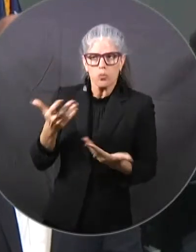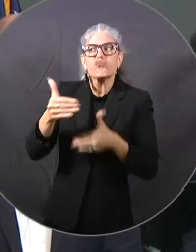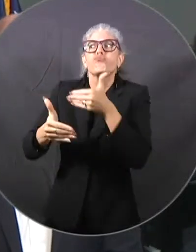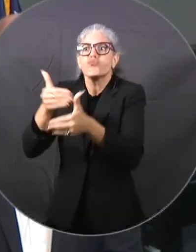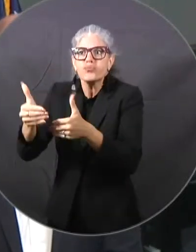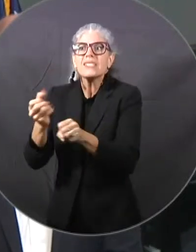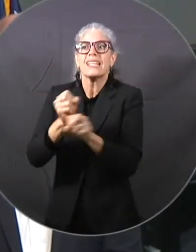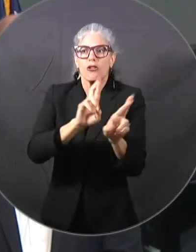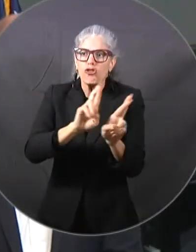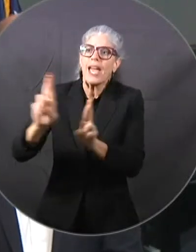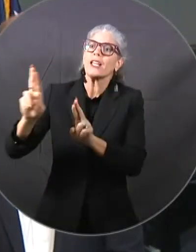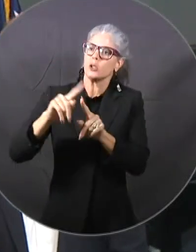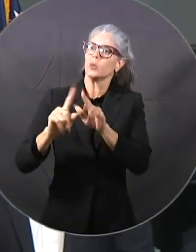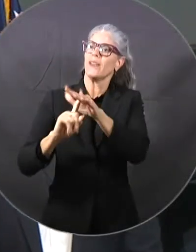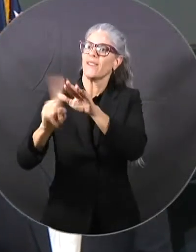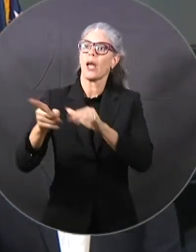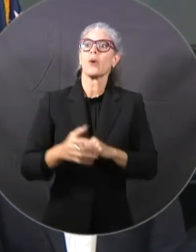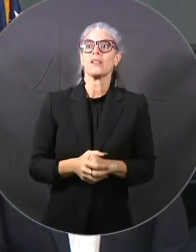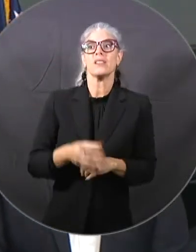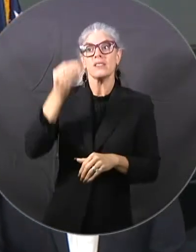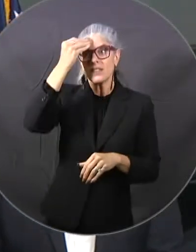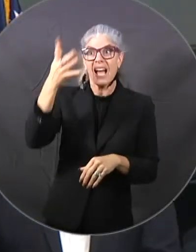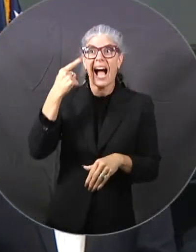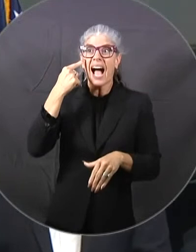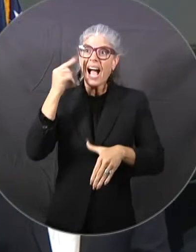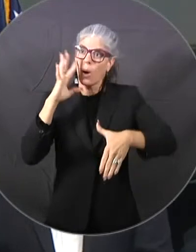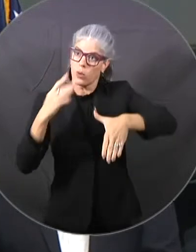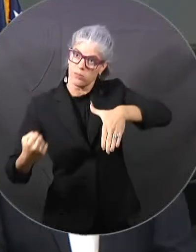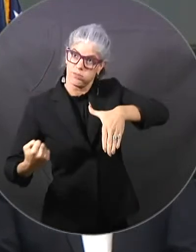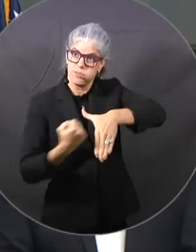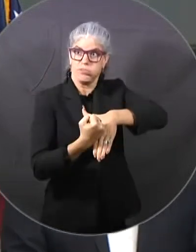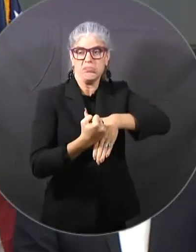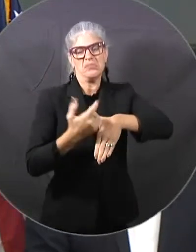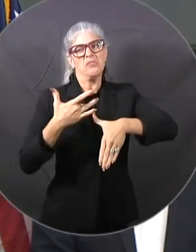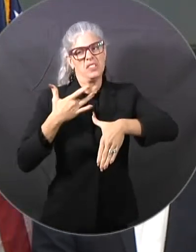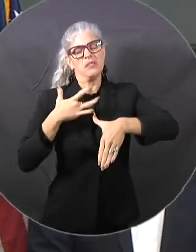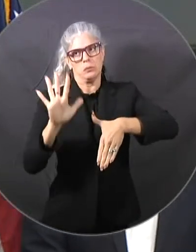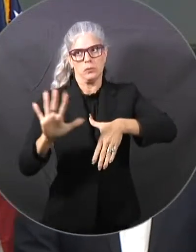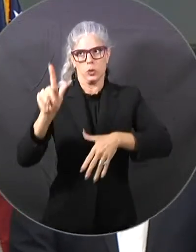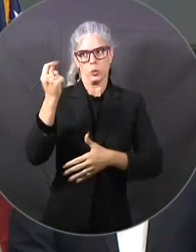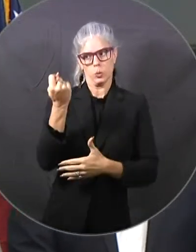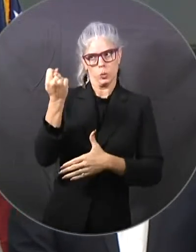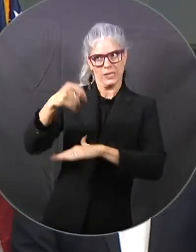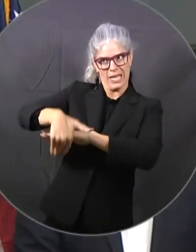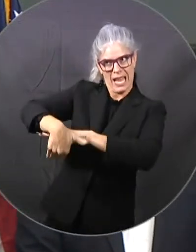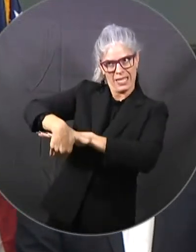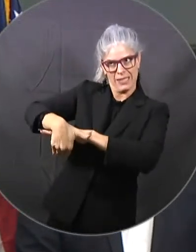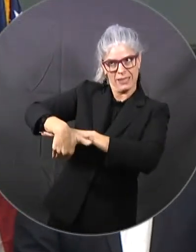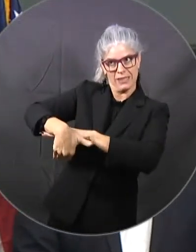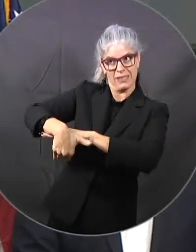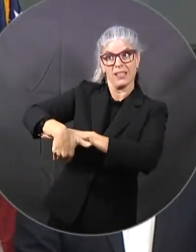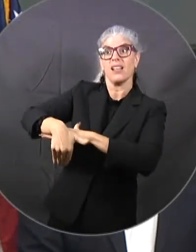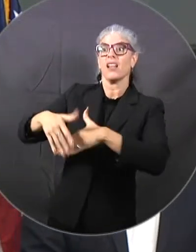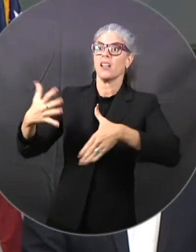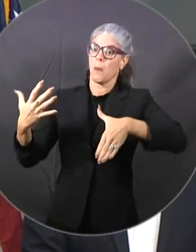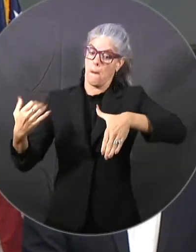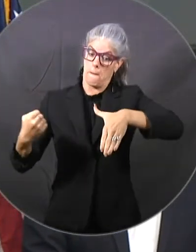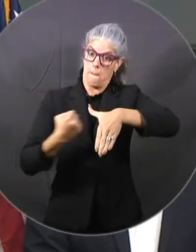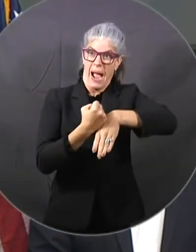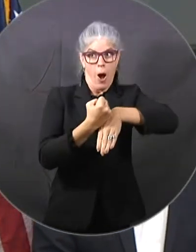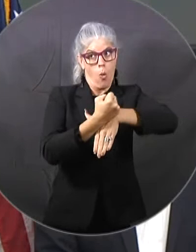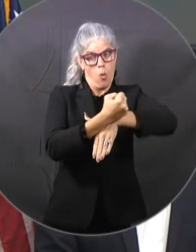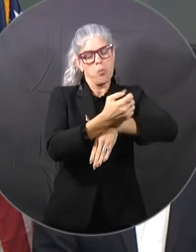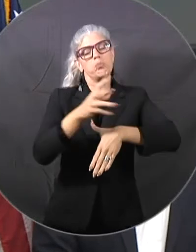start feeling effects probably Tuesday night, and it will make landfall sometime on Wednesday, maybe Wednesday morning.